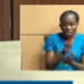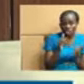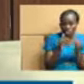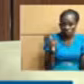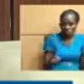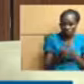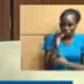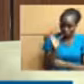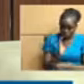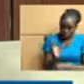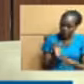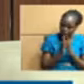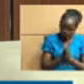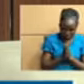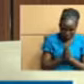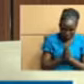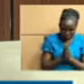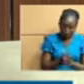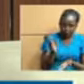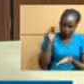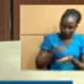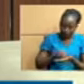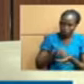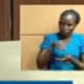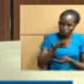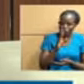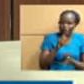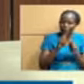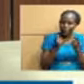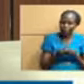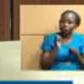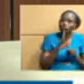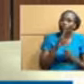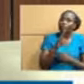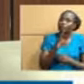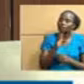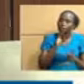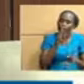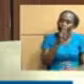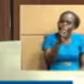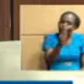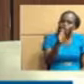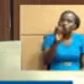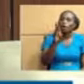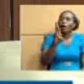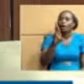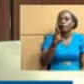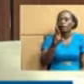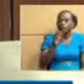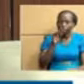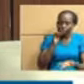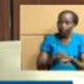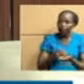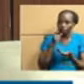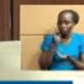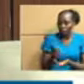Opportunities Commission to reread their terms of reference, because they compel them to oversee whether